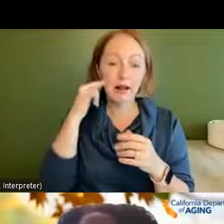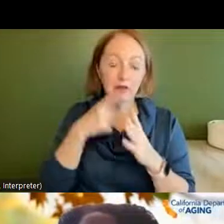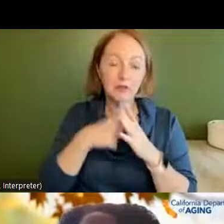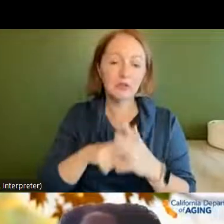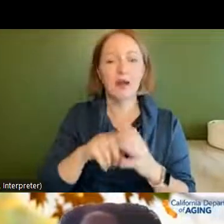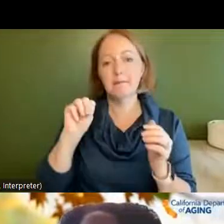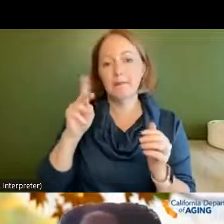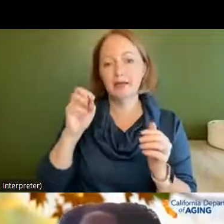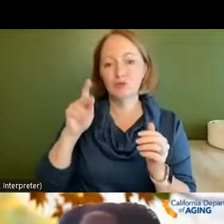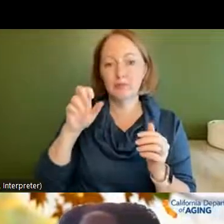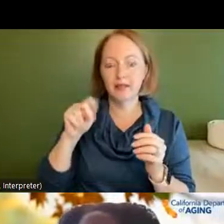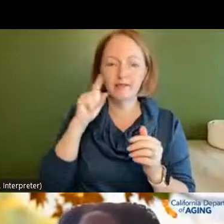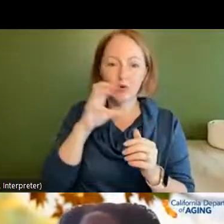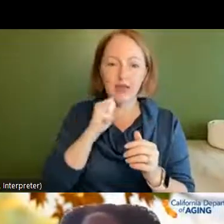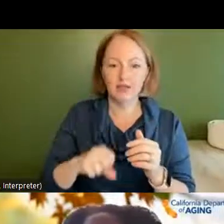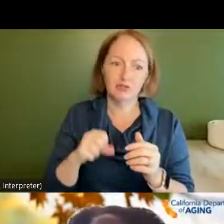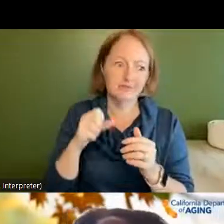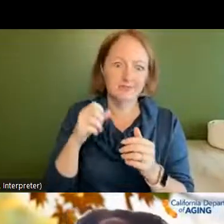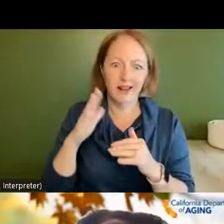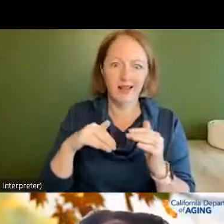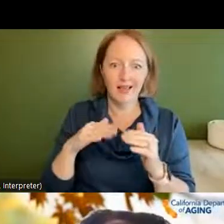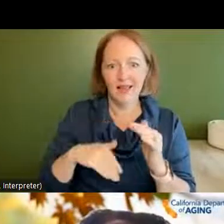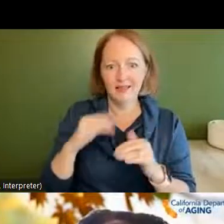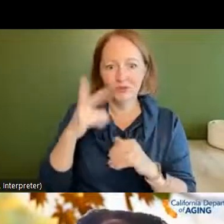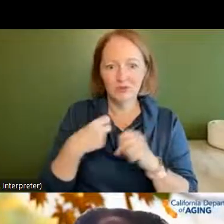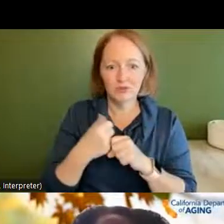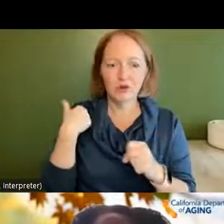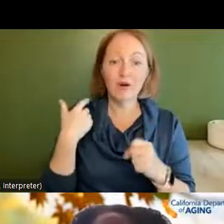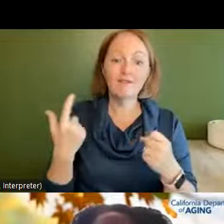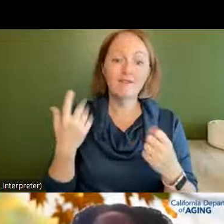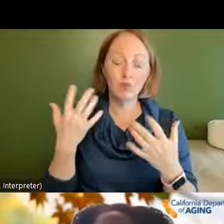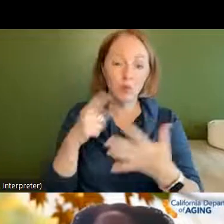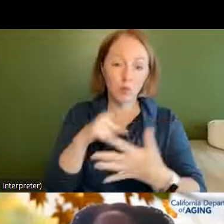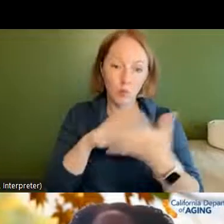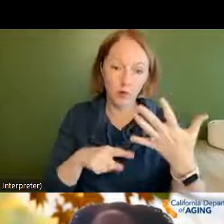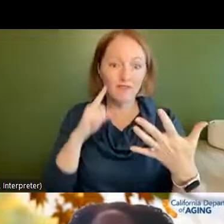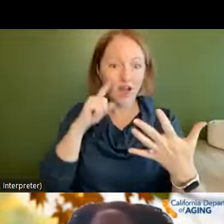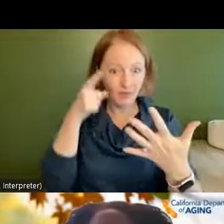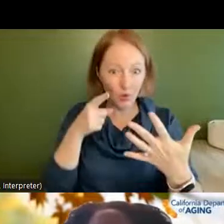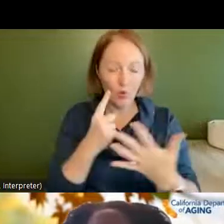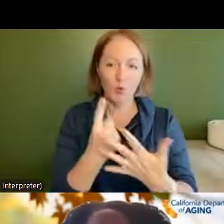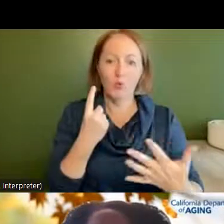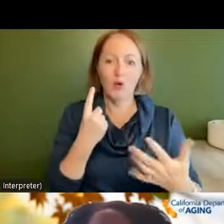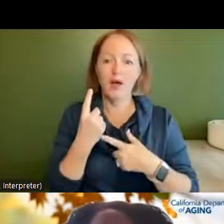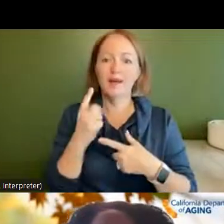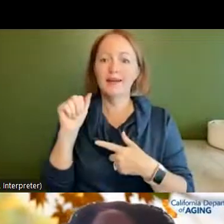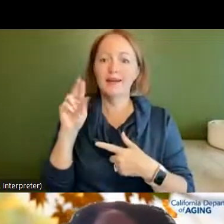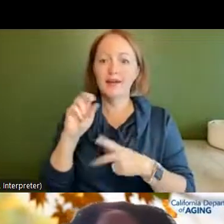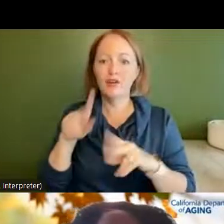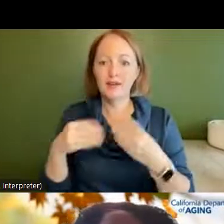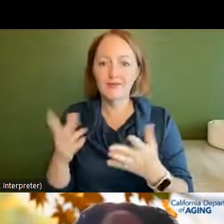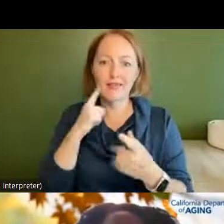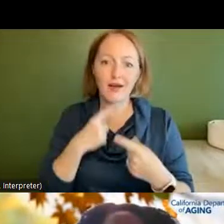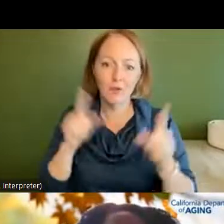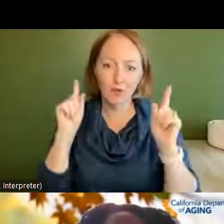master plan for aging less than 2 years ago. One of the 5 bold goals in California's master plan is caregiving that